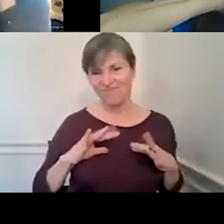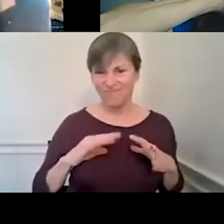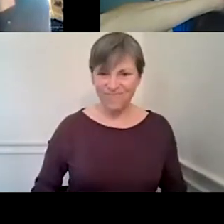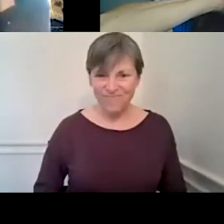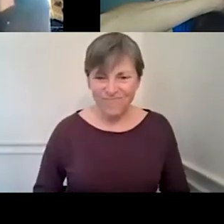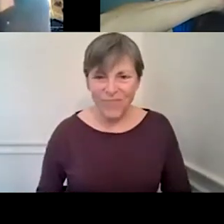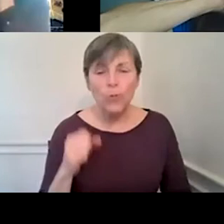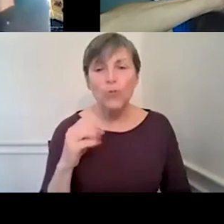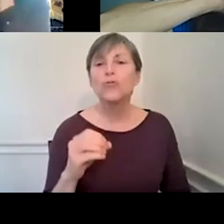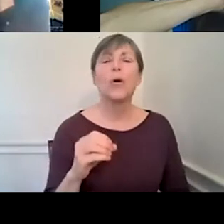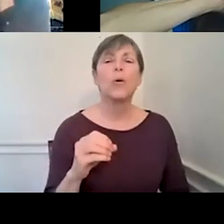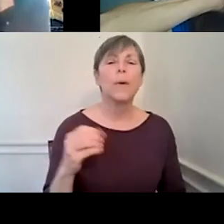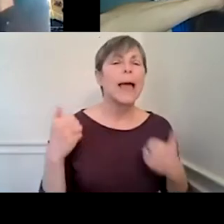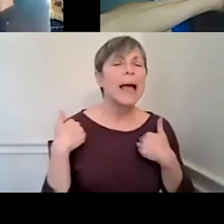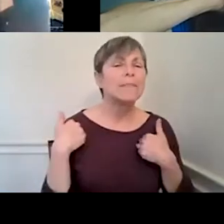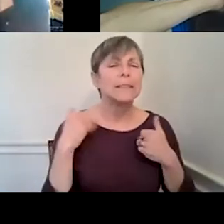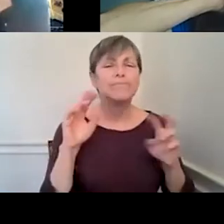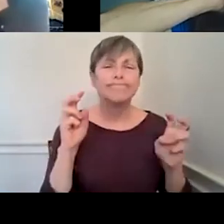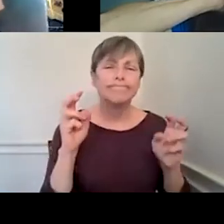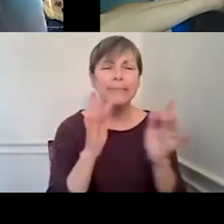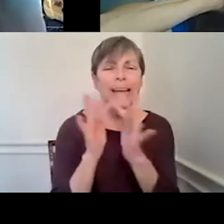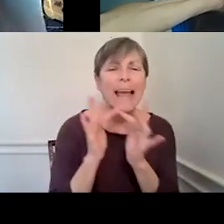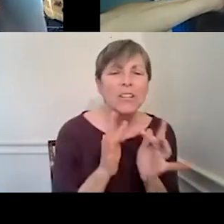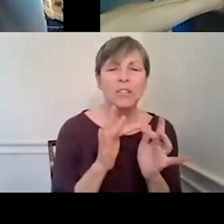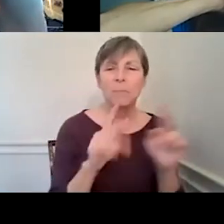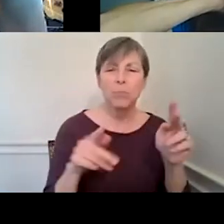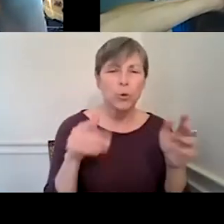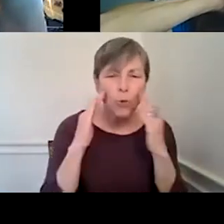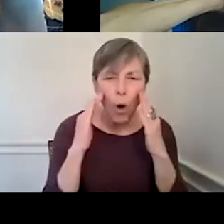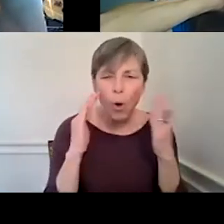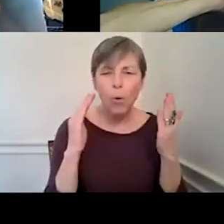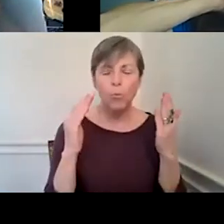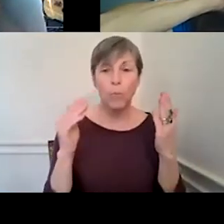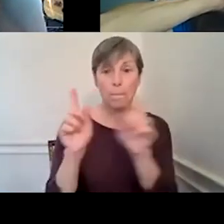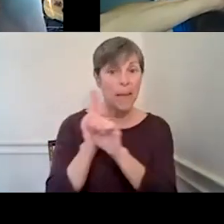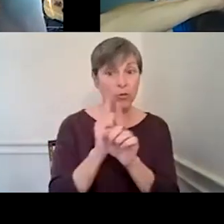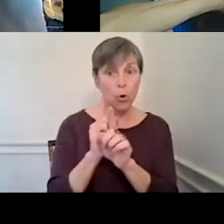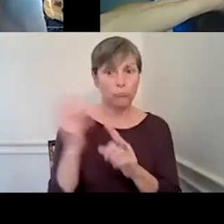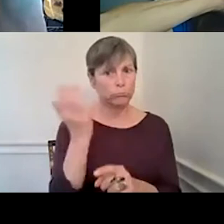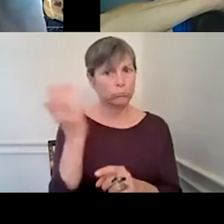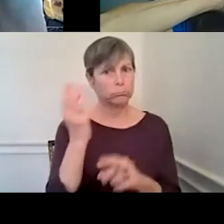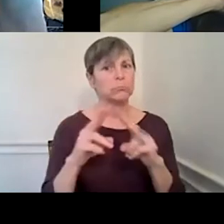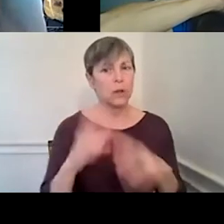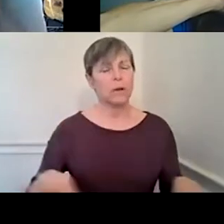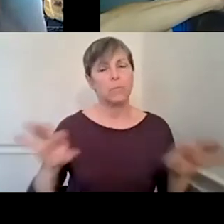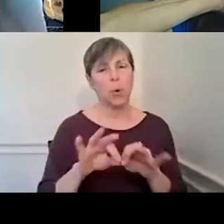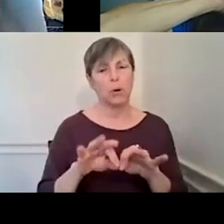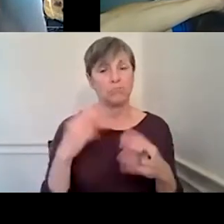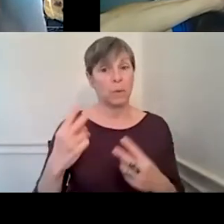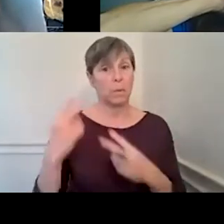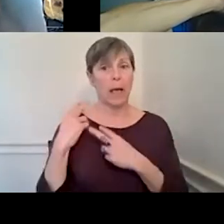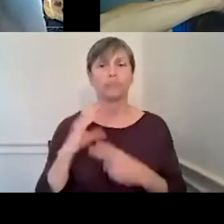So having connections, having a mentor, exceedingly important, at least for me in my career.